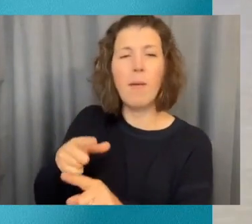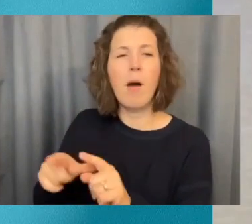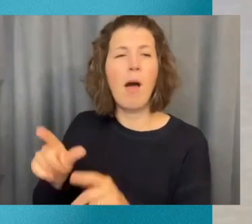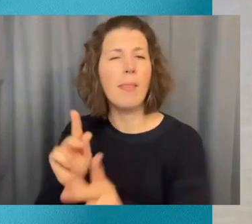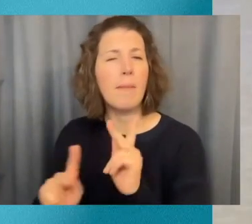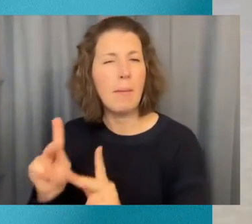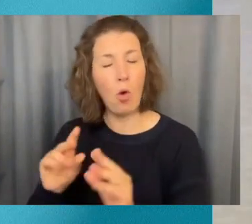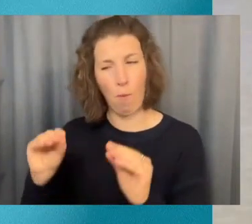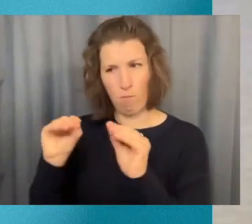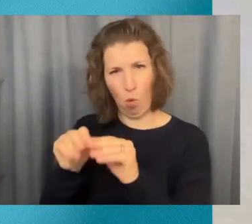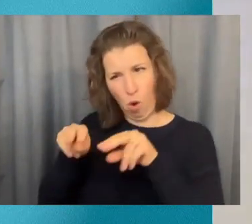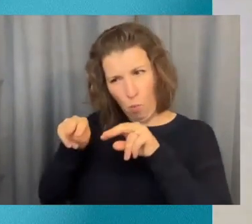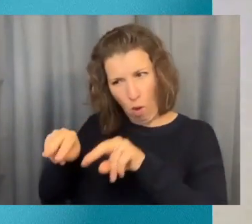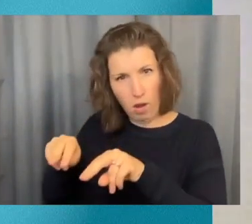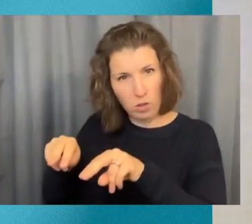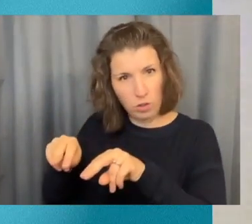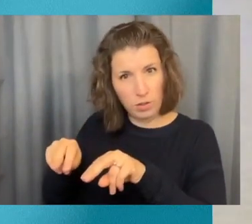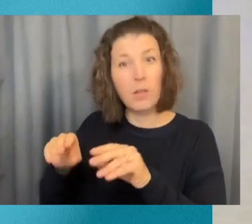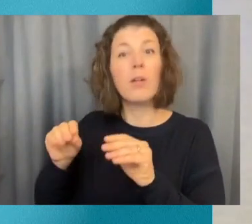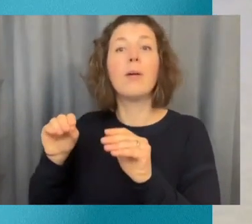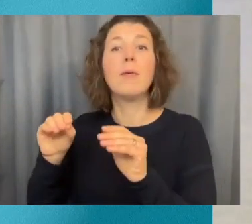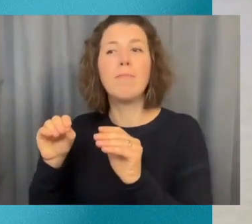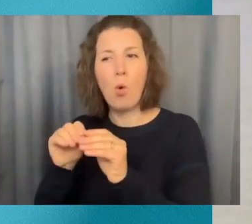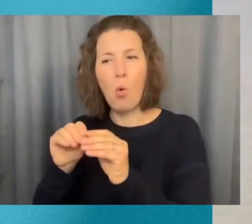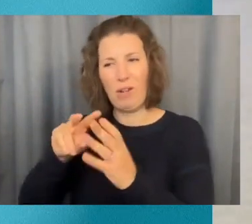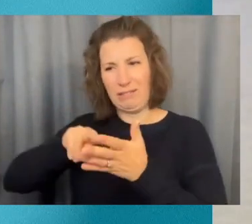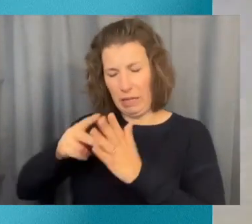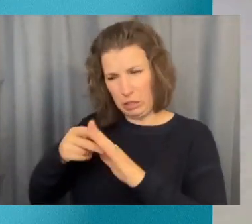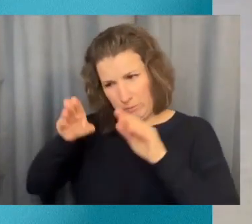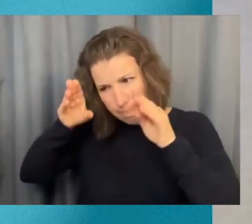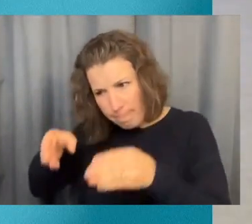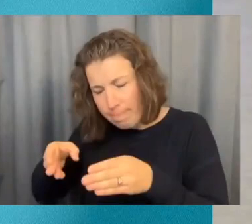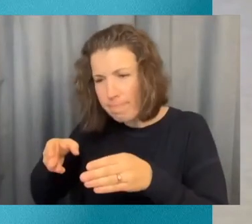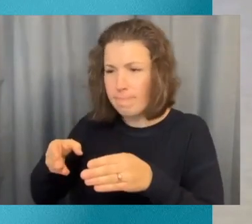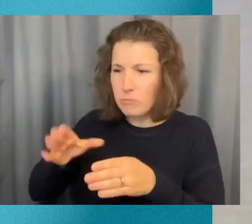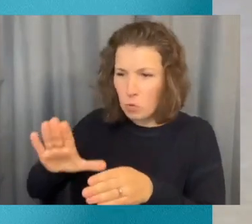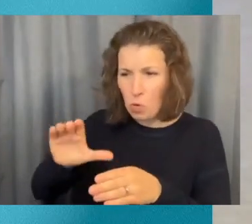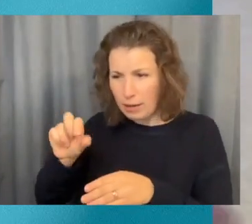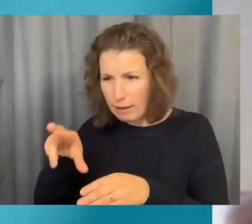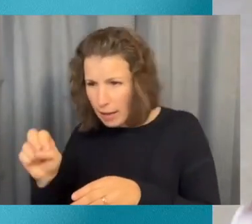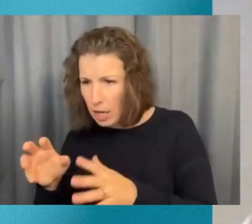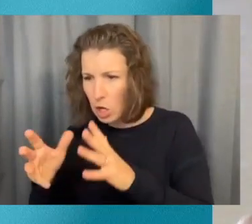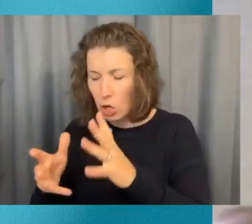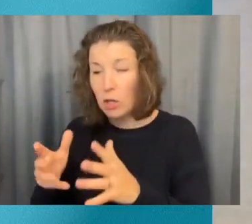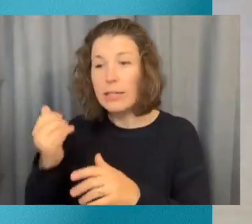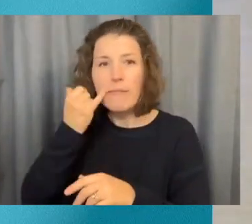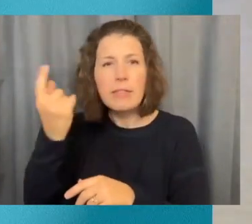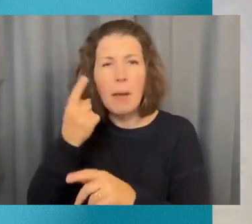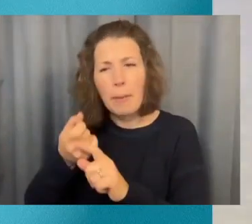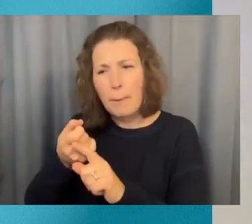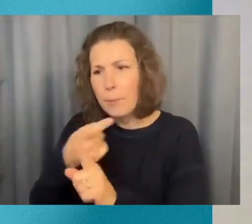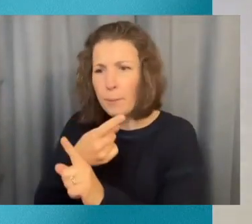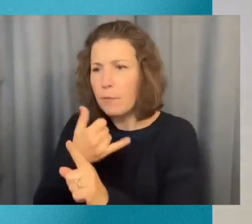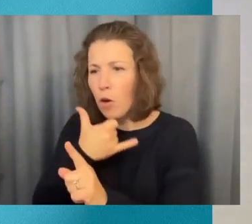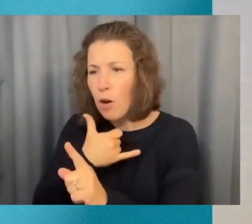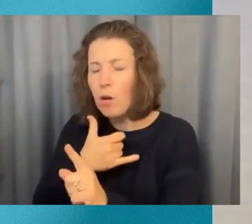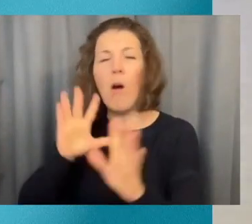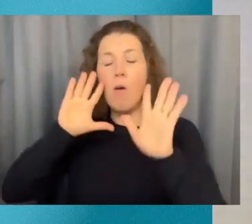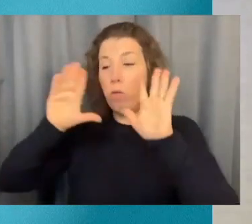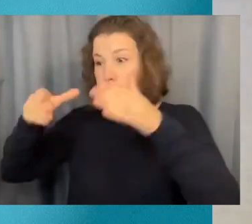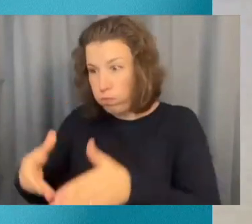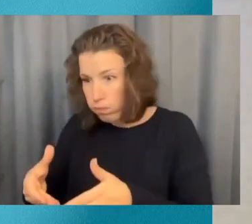you, more attention on you, and more people that when something went a little wrong, they were on top of it.